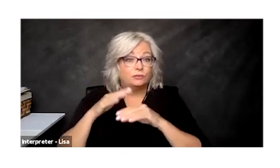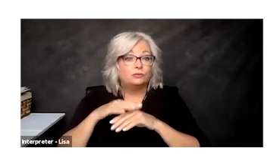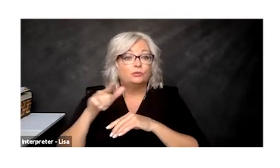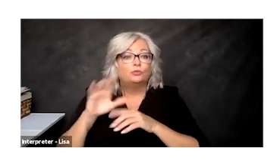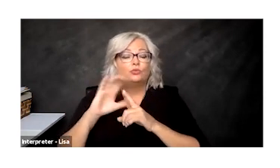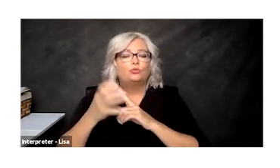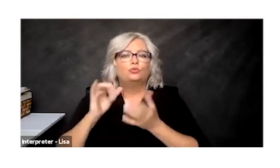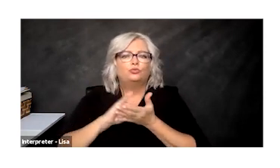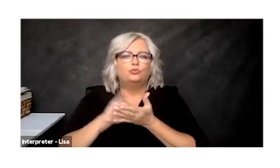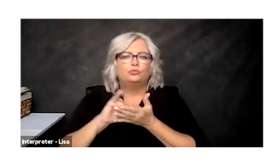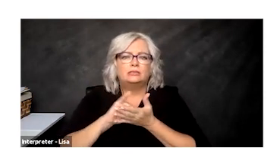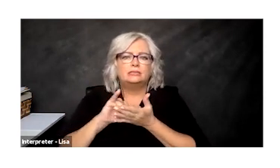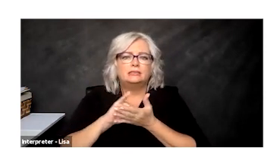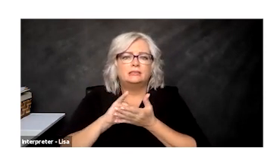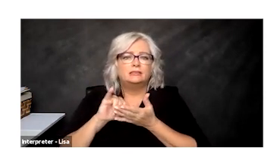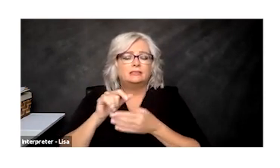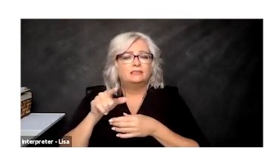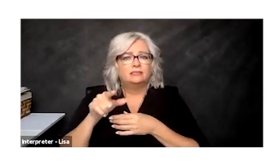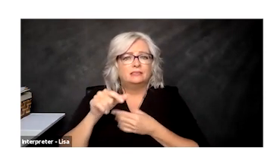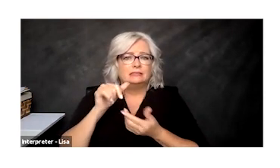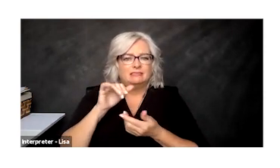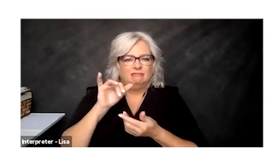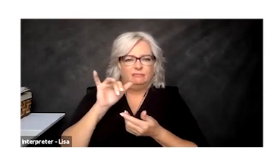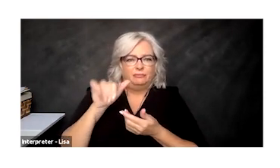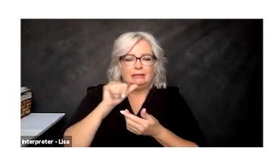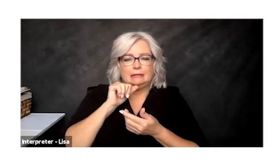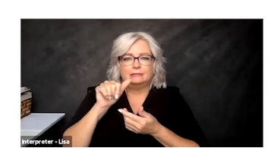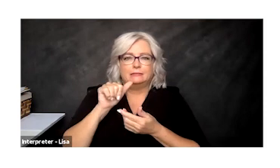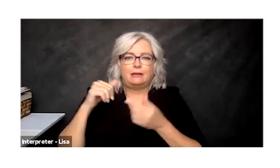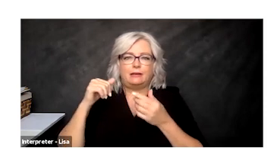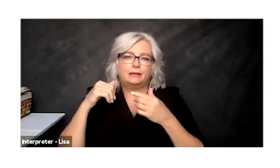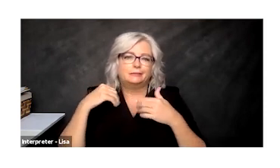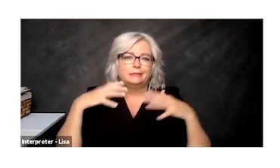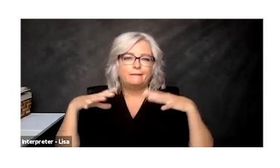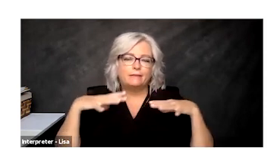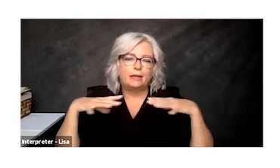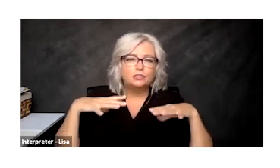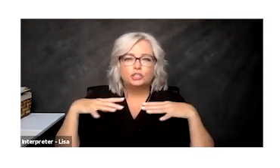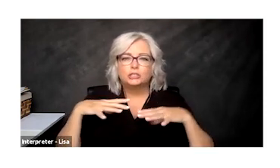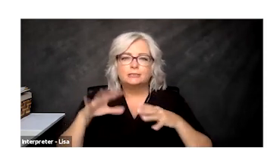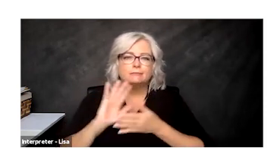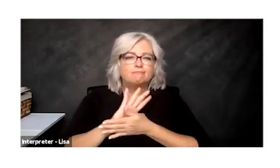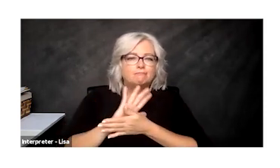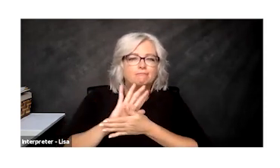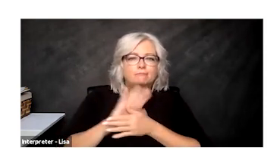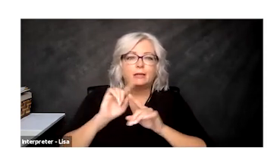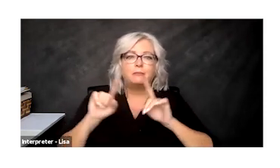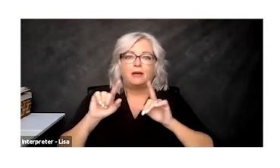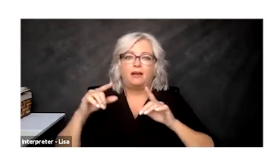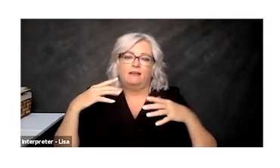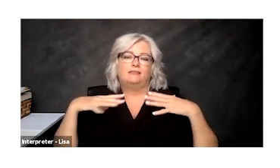City. And even though it's not a fashion documentary, fashion plays a big part of the